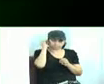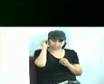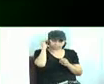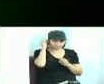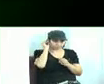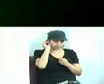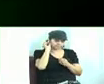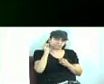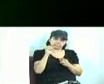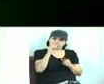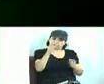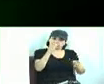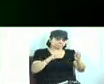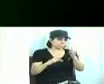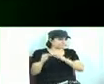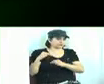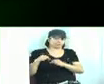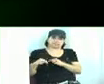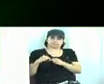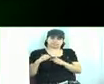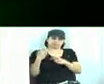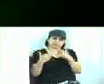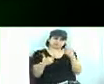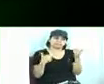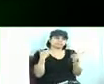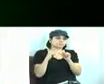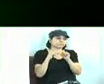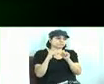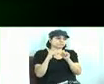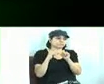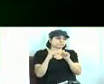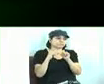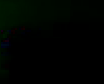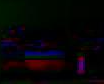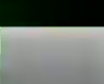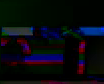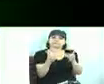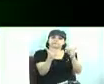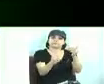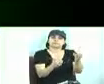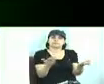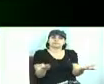I'm not going back, I'm moving ahead.